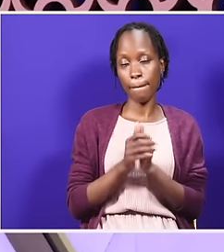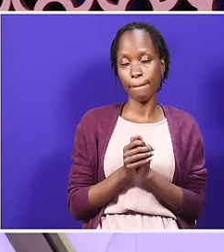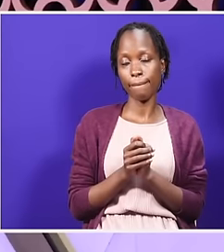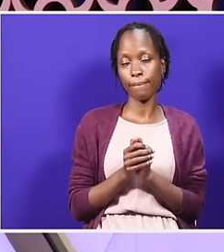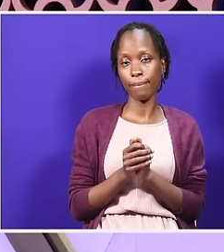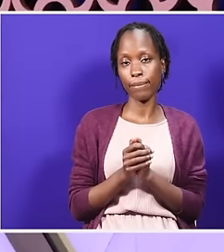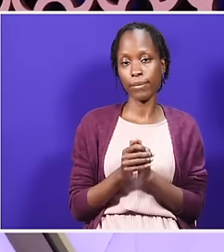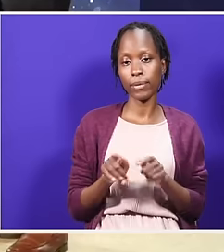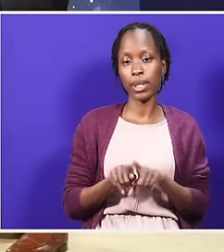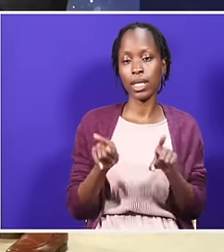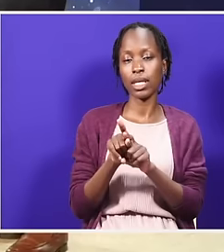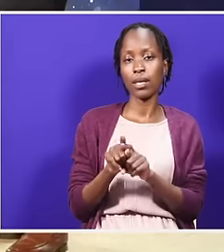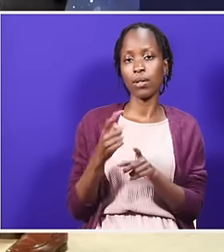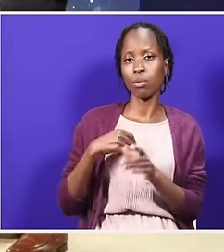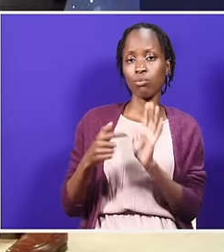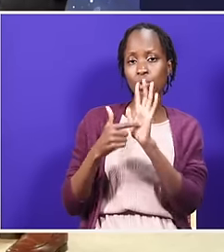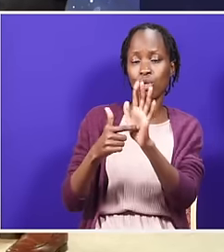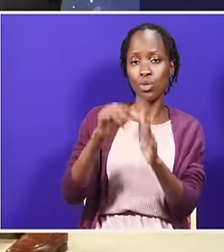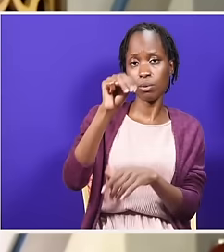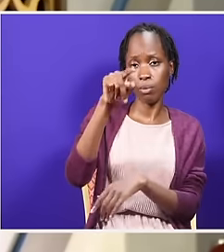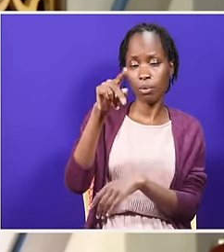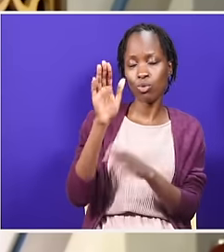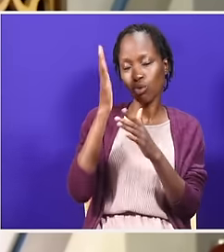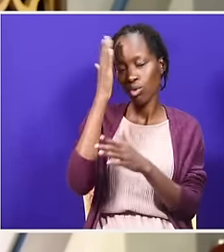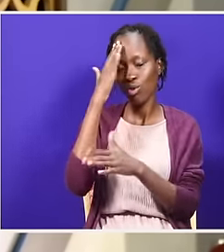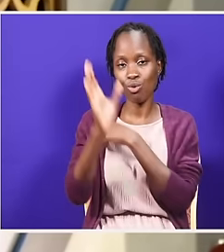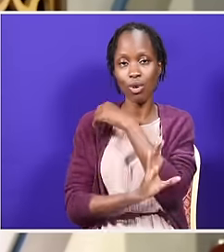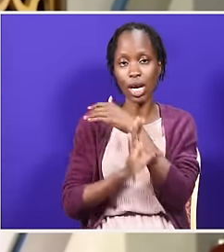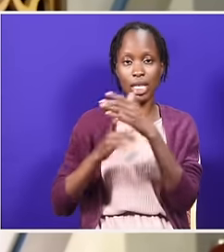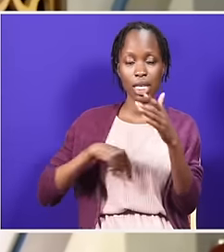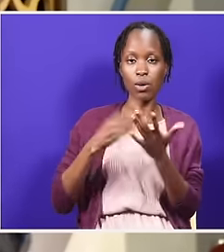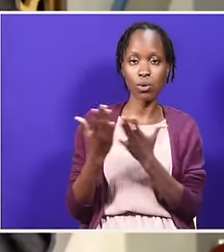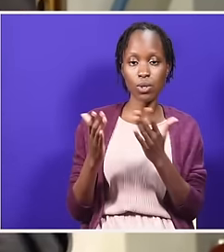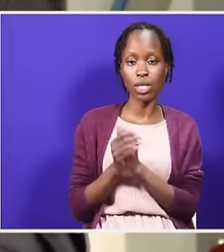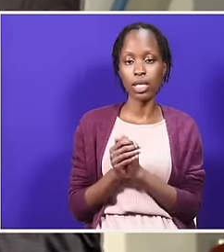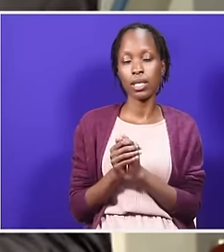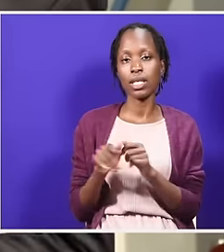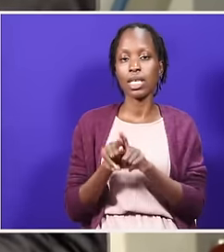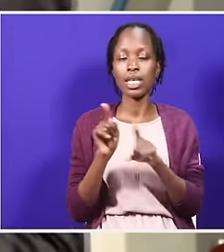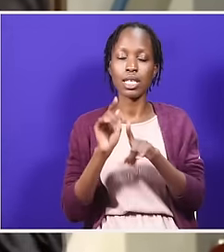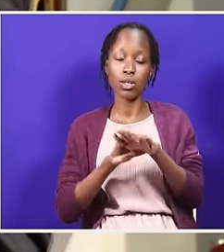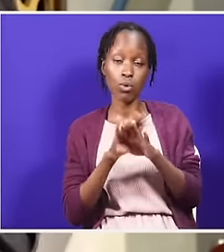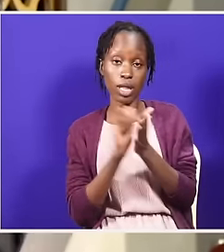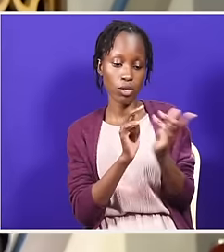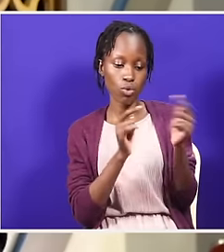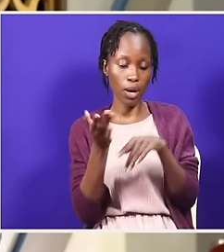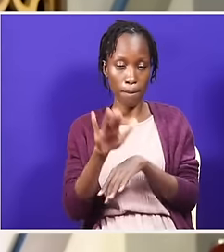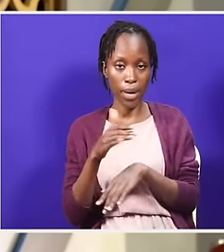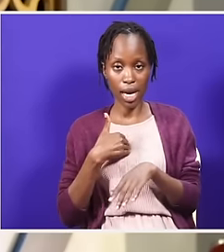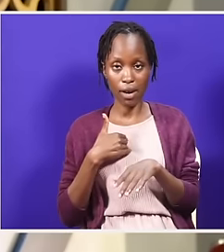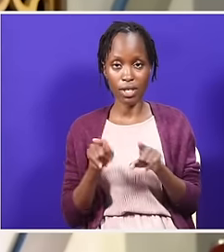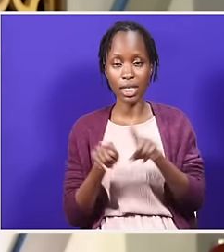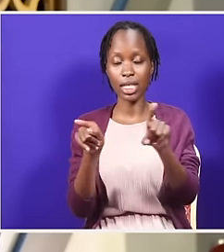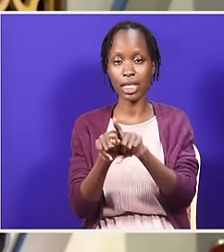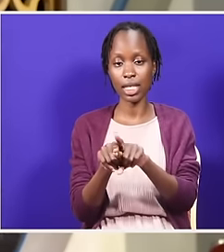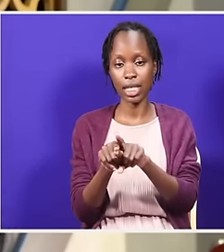south. Wonderful. Yeah. So we'll show you a map so that you have a good idea where that is. But Paul and Lynn, it's wonderful to have you back with us here in Kenya. You. This